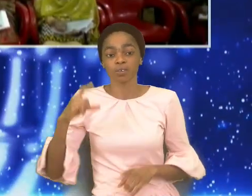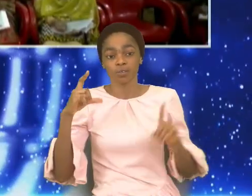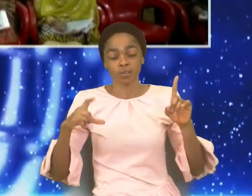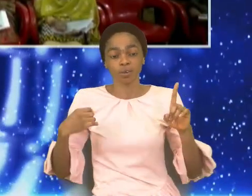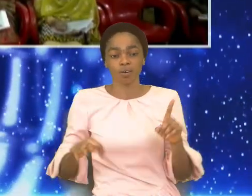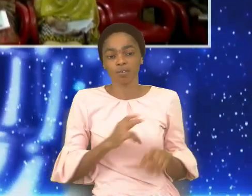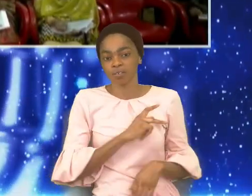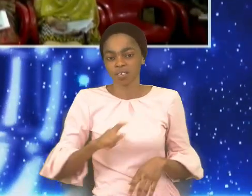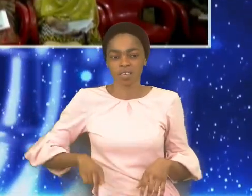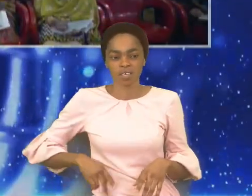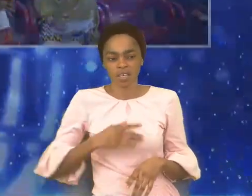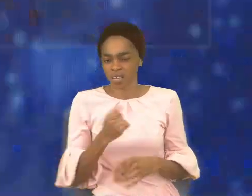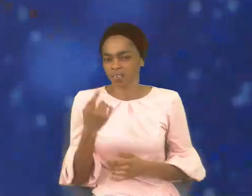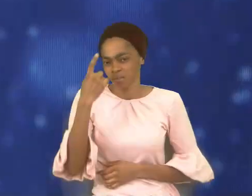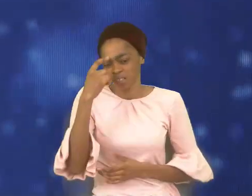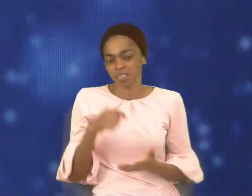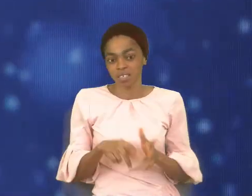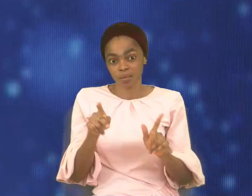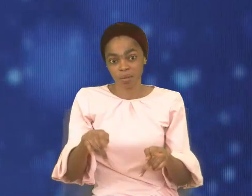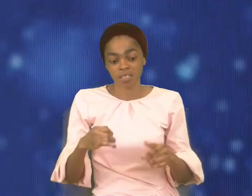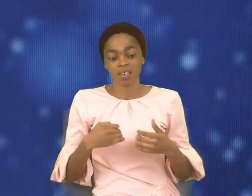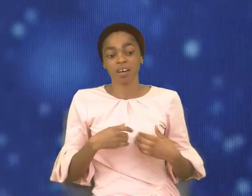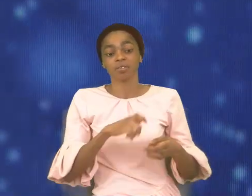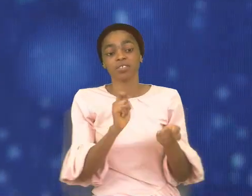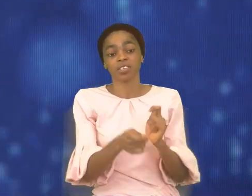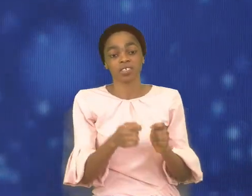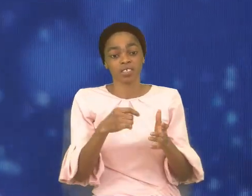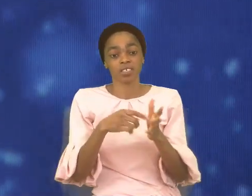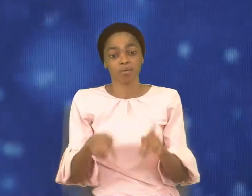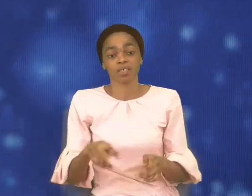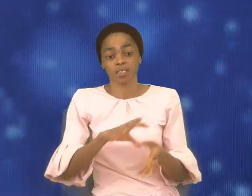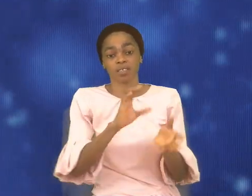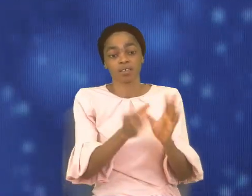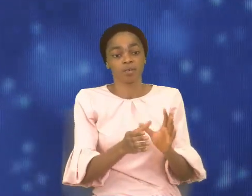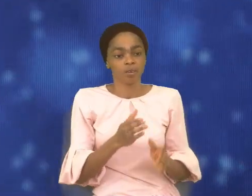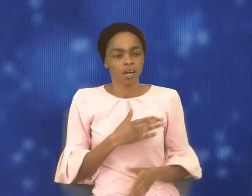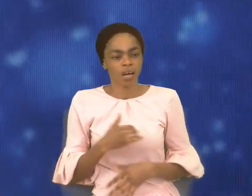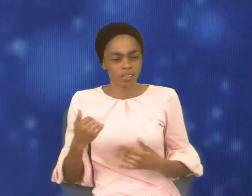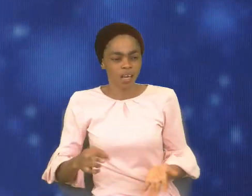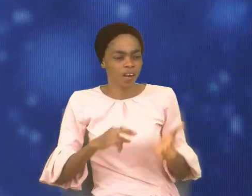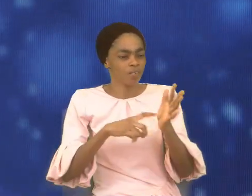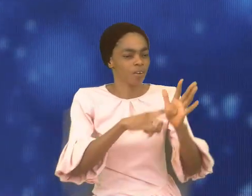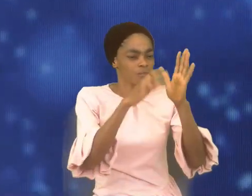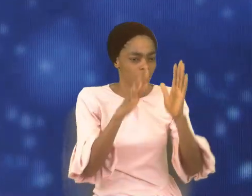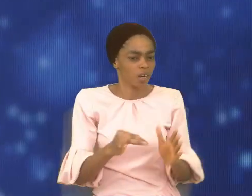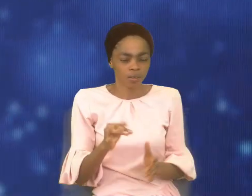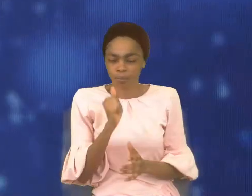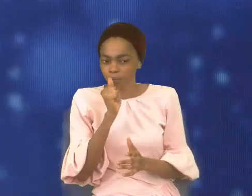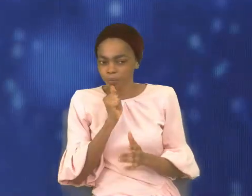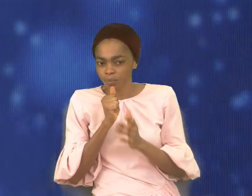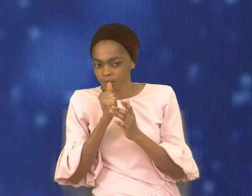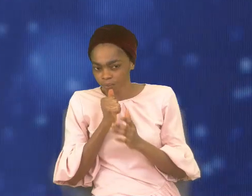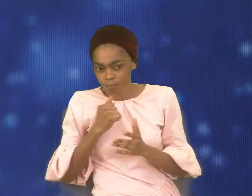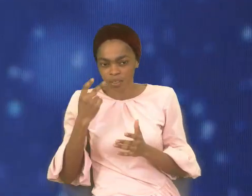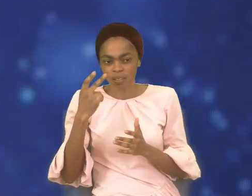and a revealer of secrets. Seen thou couldest reveal this secret. Look at